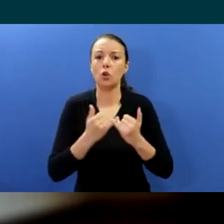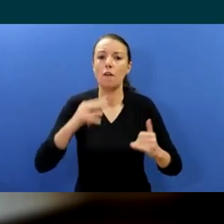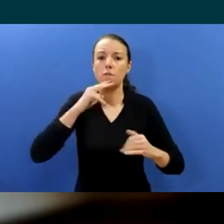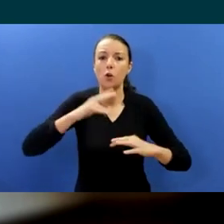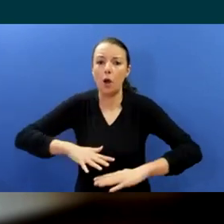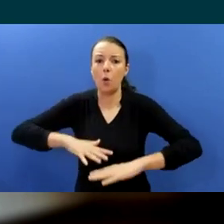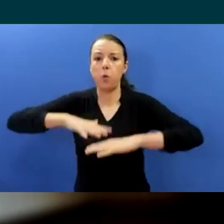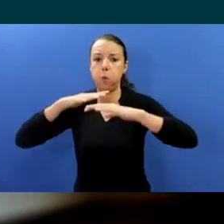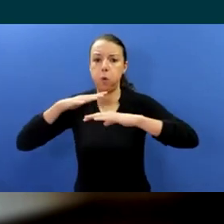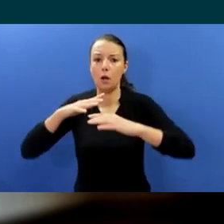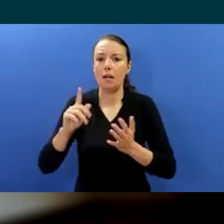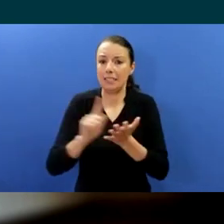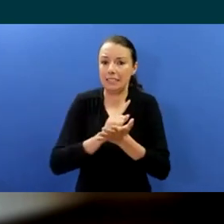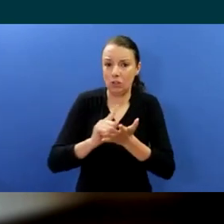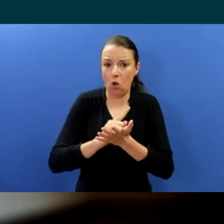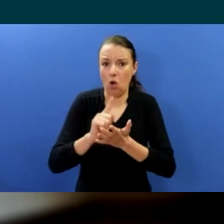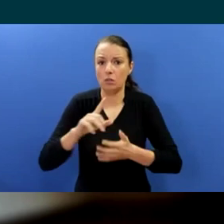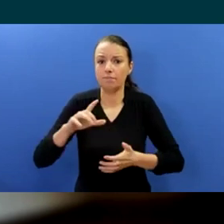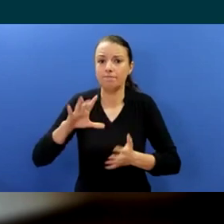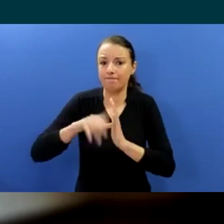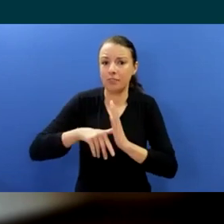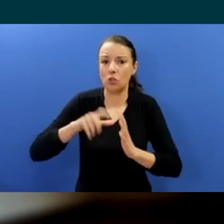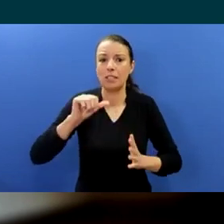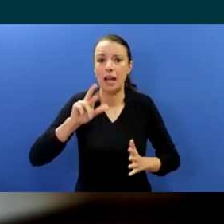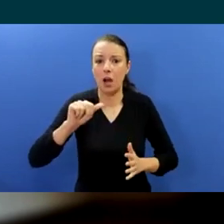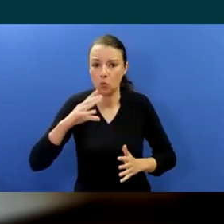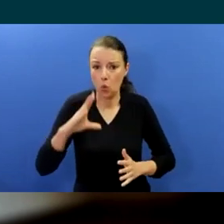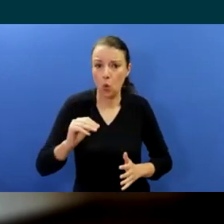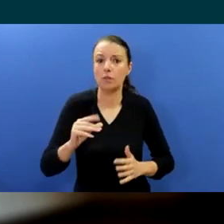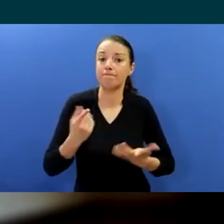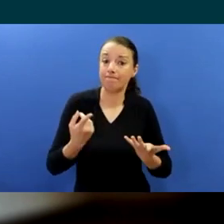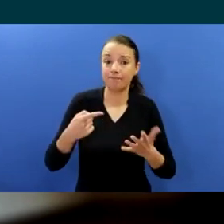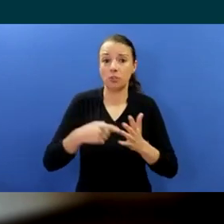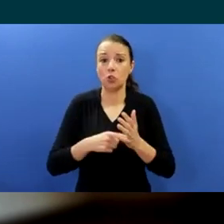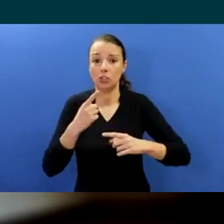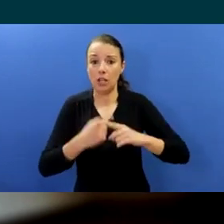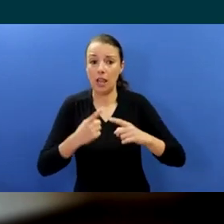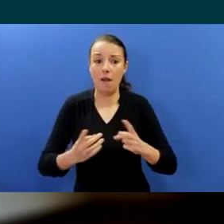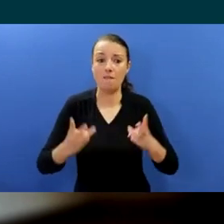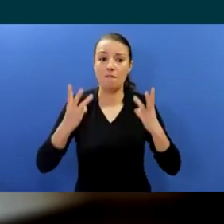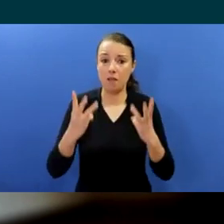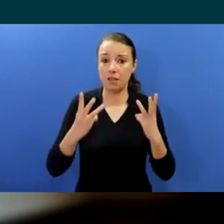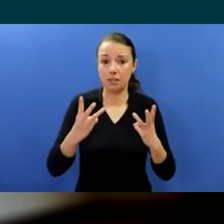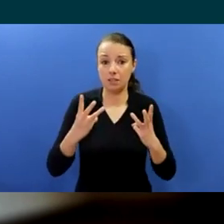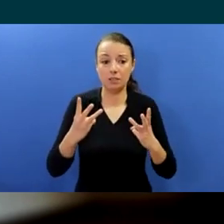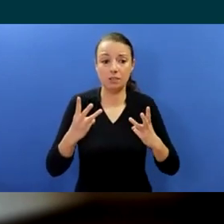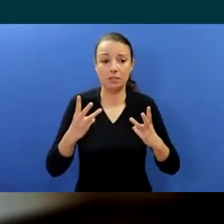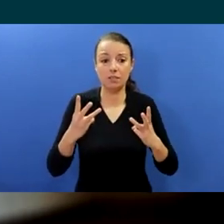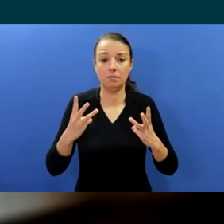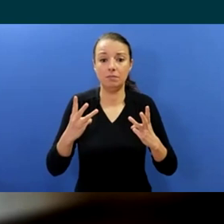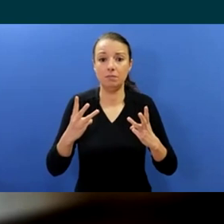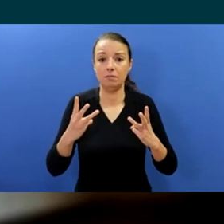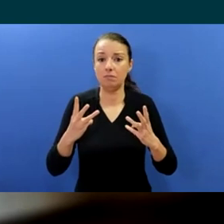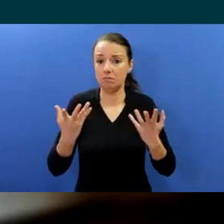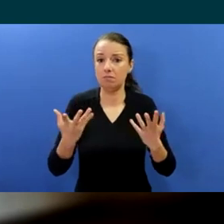there an important evolving mutation of the city which has to be done to adapt to those risks.